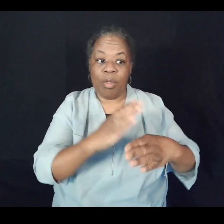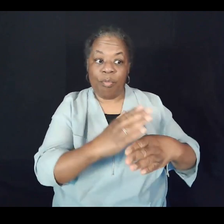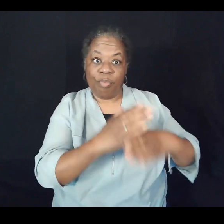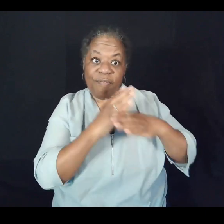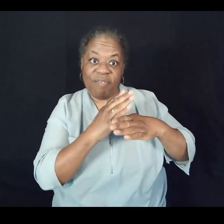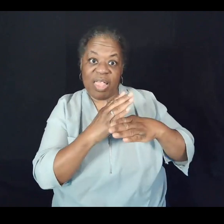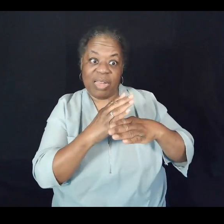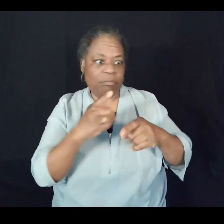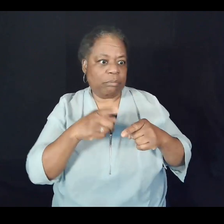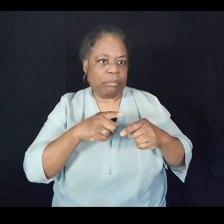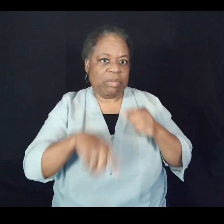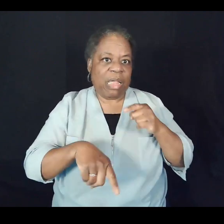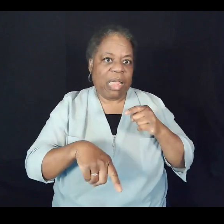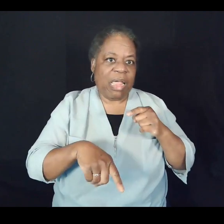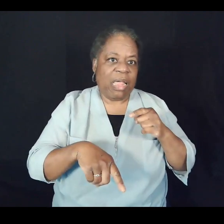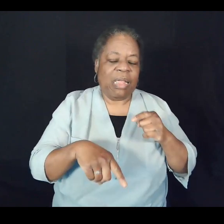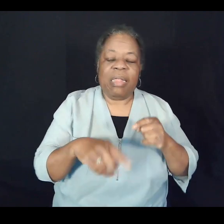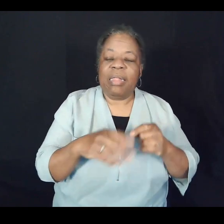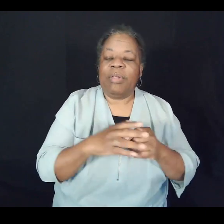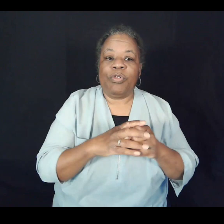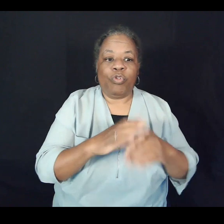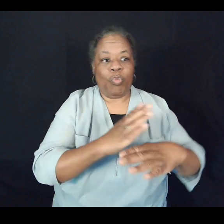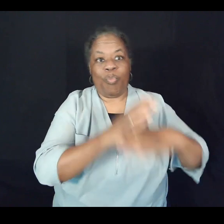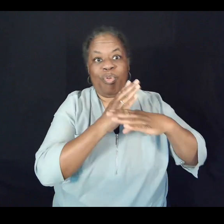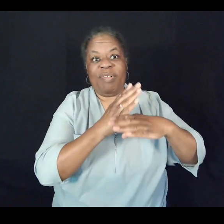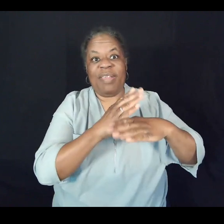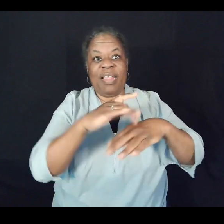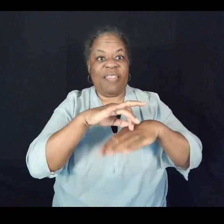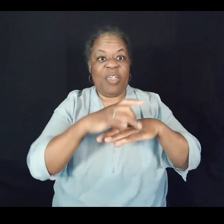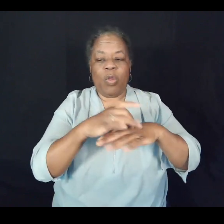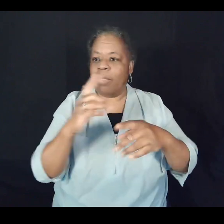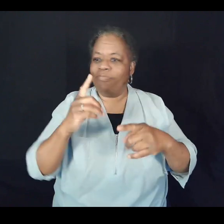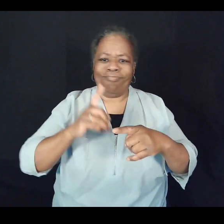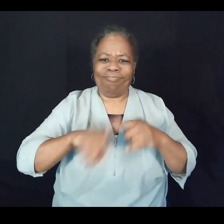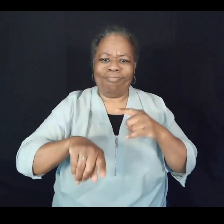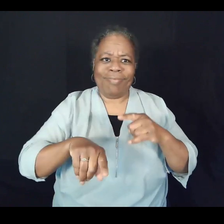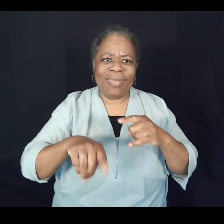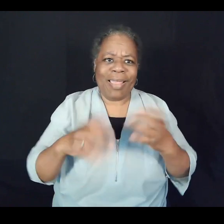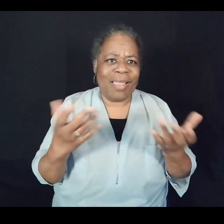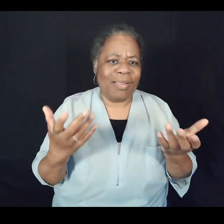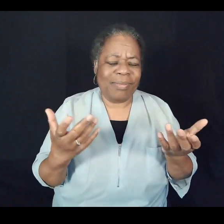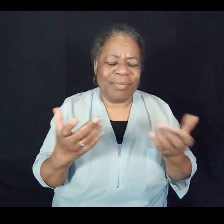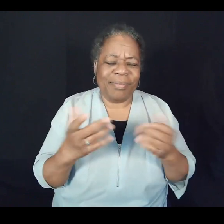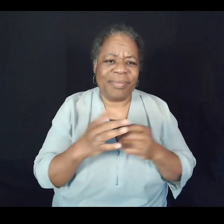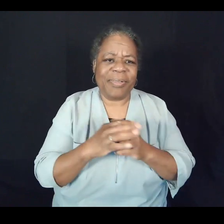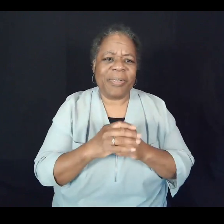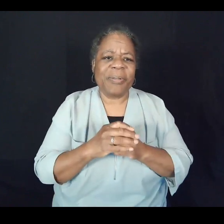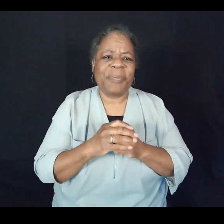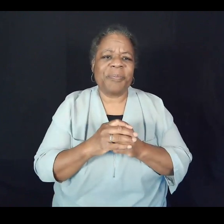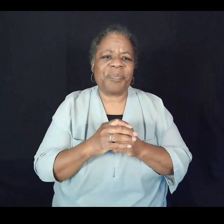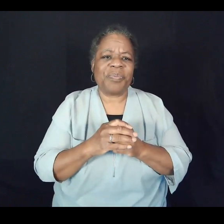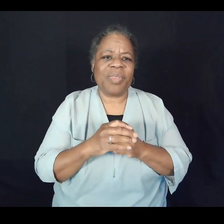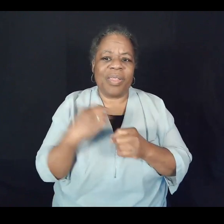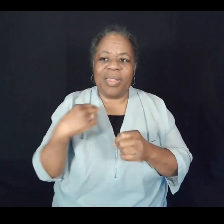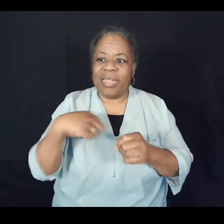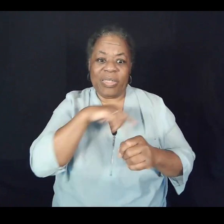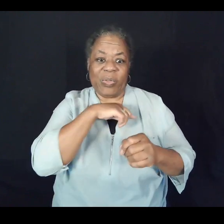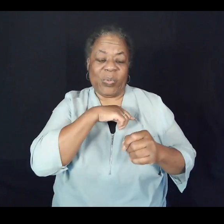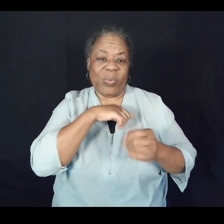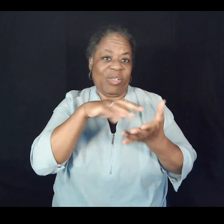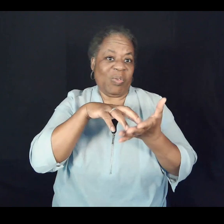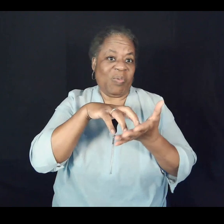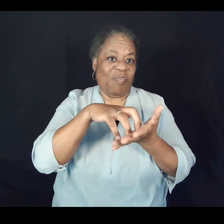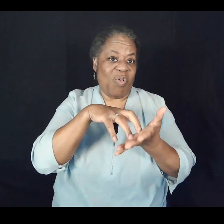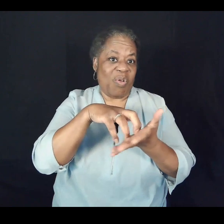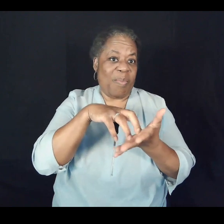can create a heat shield large enough and hang it in space to protect our planet. We're vulnerable. And